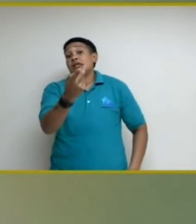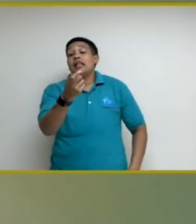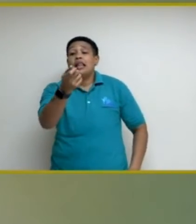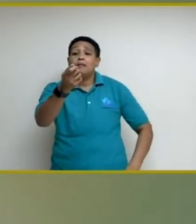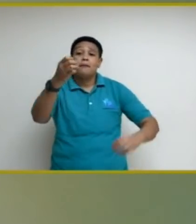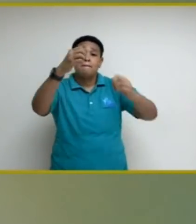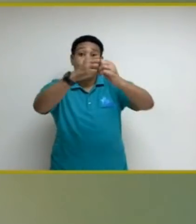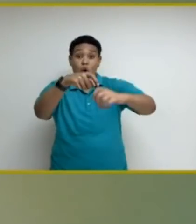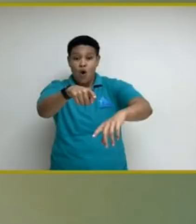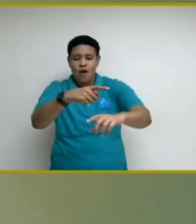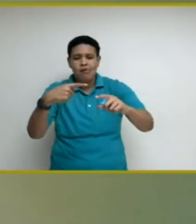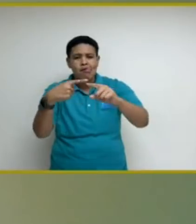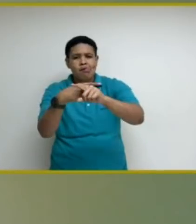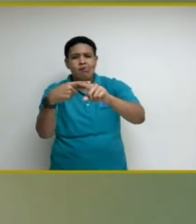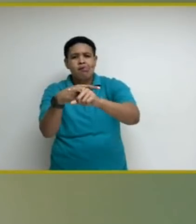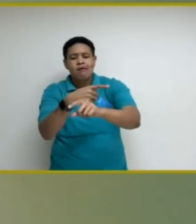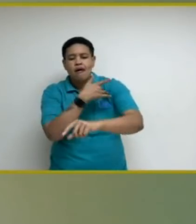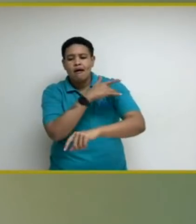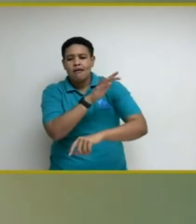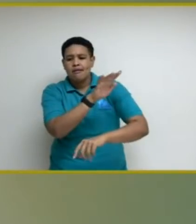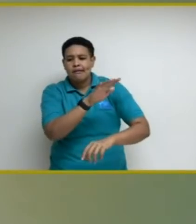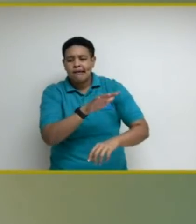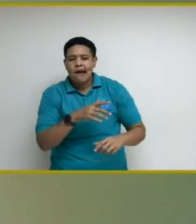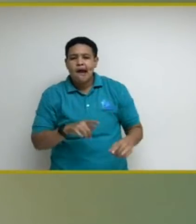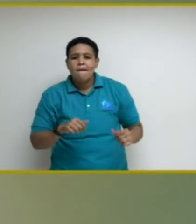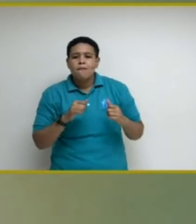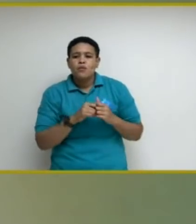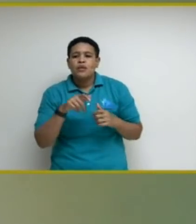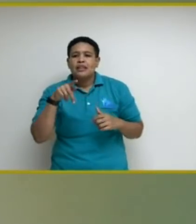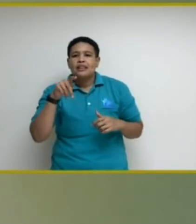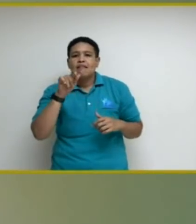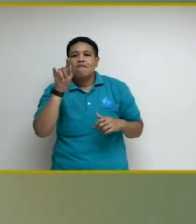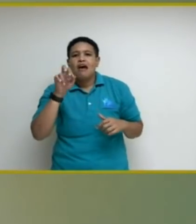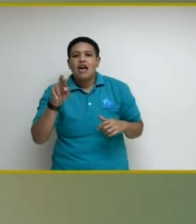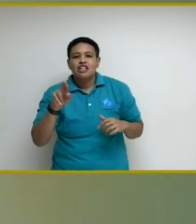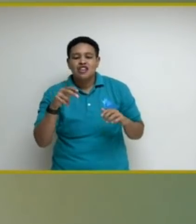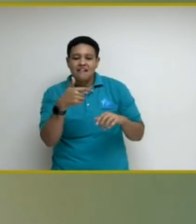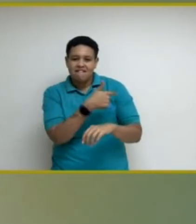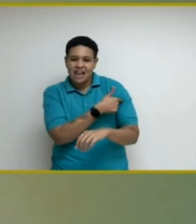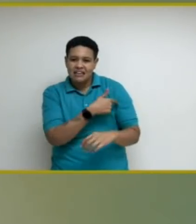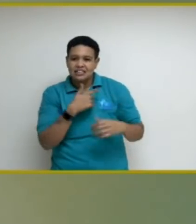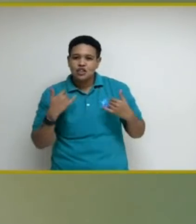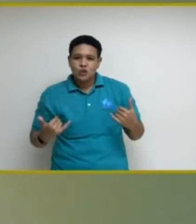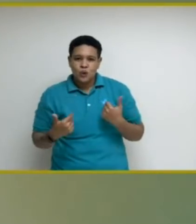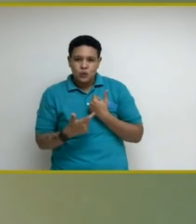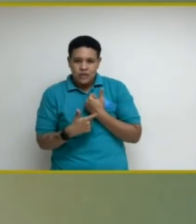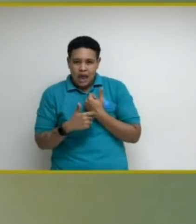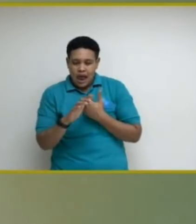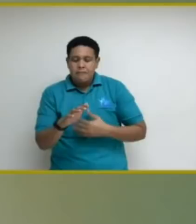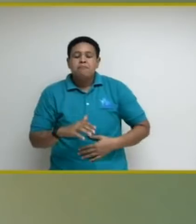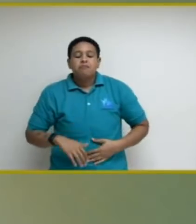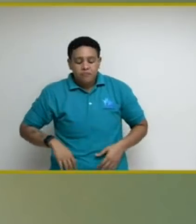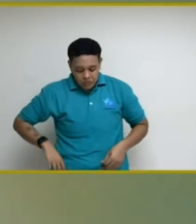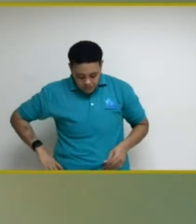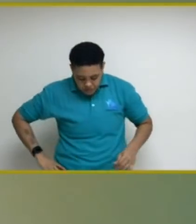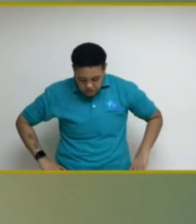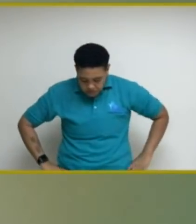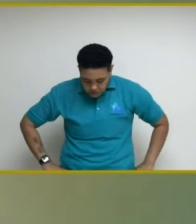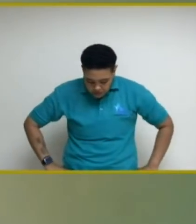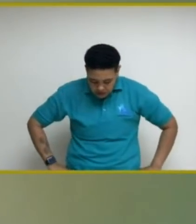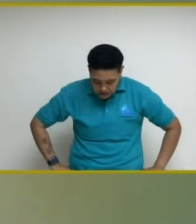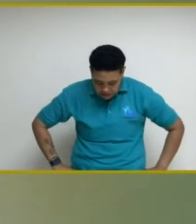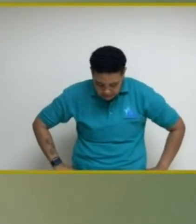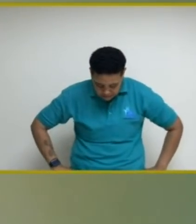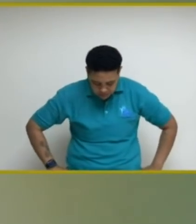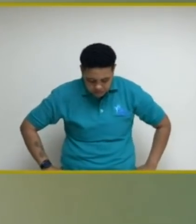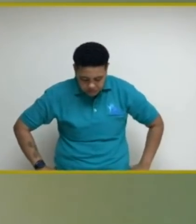bit more adverse reactions with the Pfizer vaccine at this time. Now, you have to